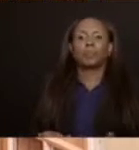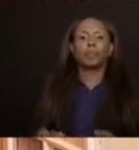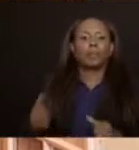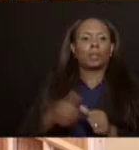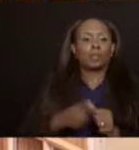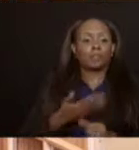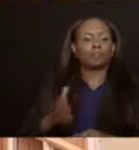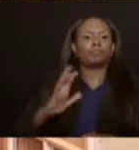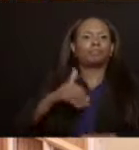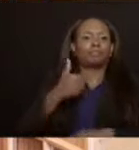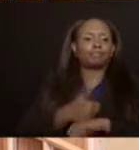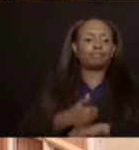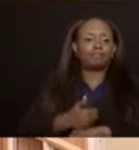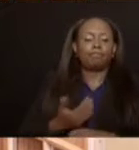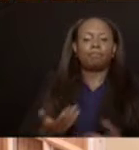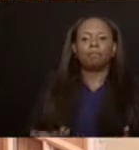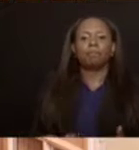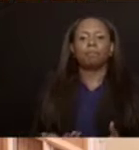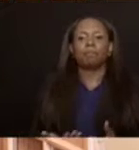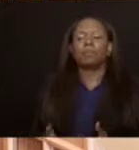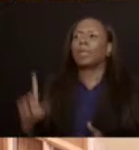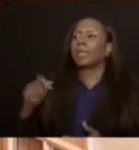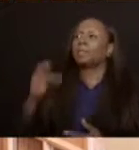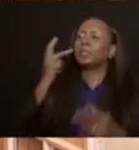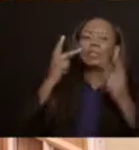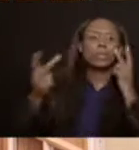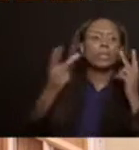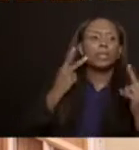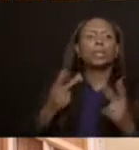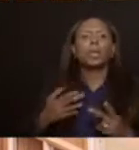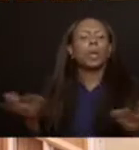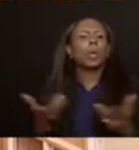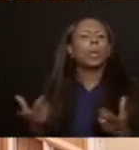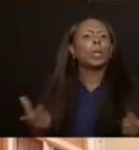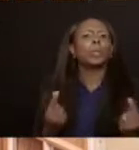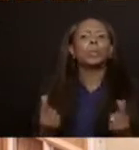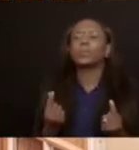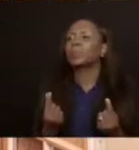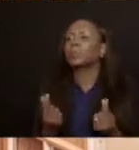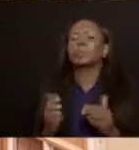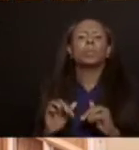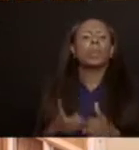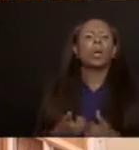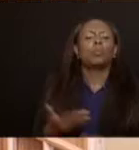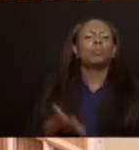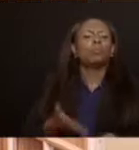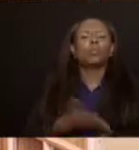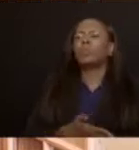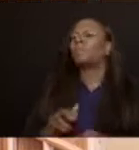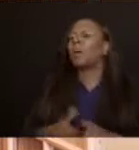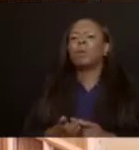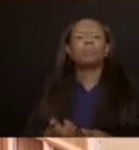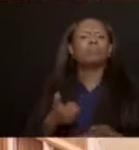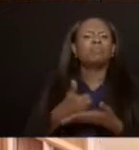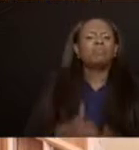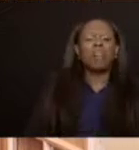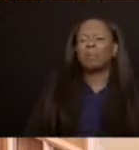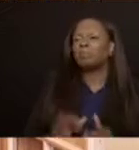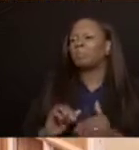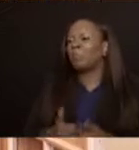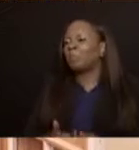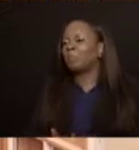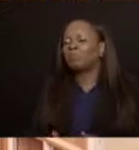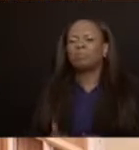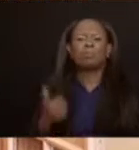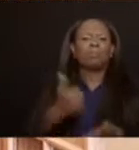place, we have to also see where the gaps are and where we need also to put in focus the need for greater personal